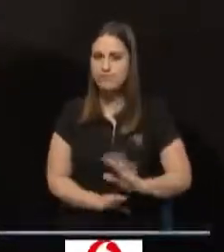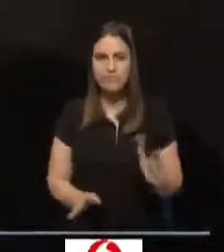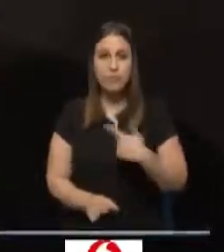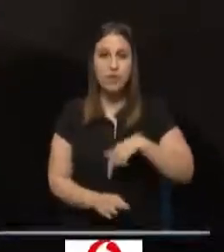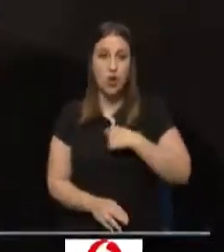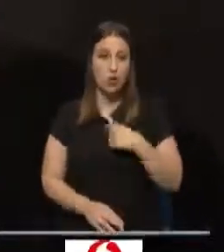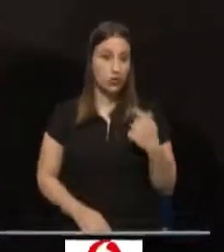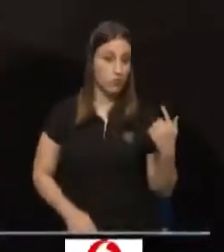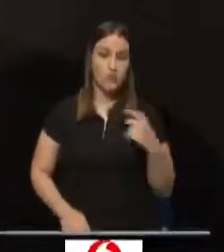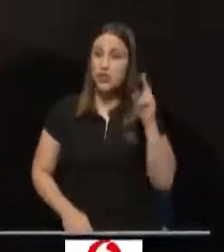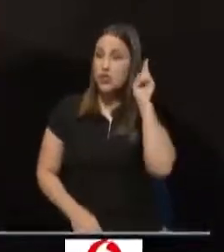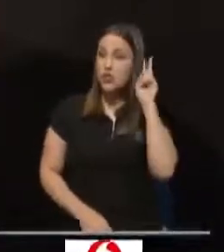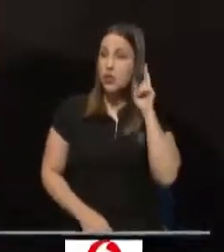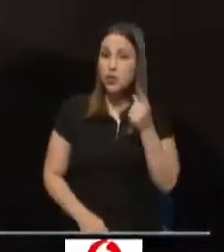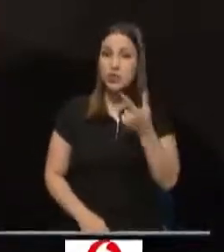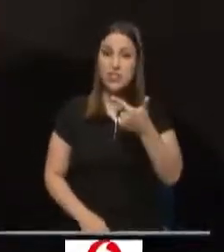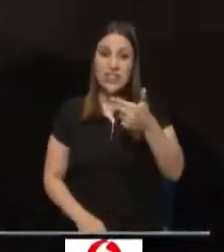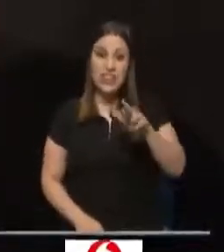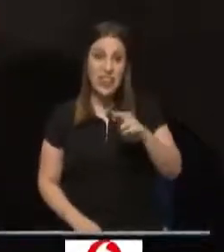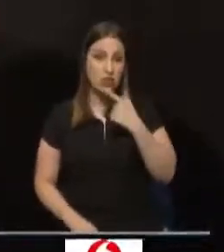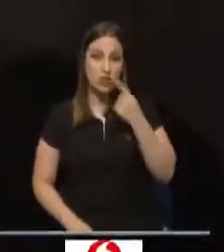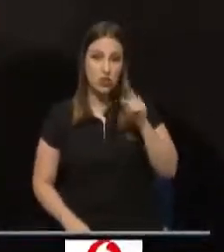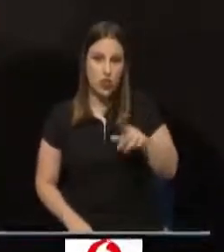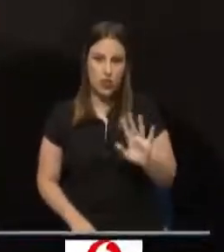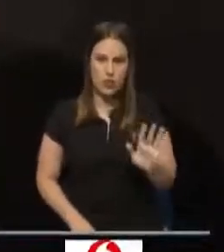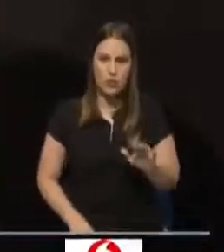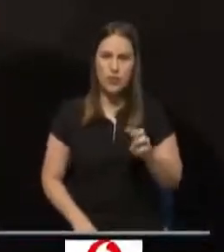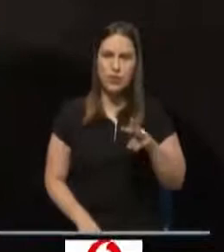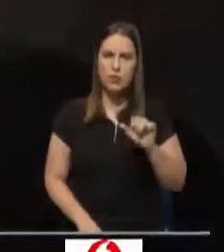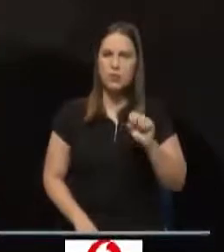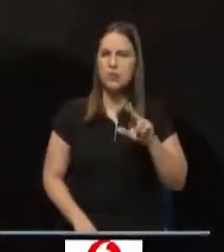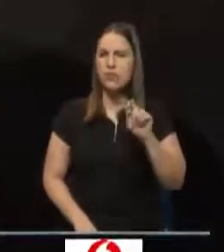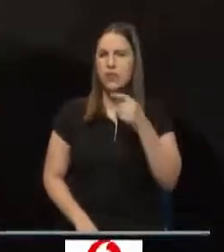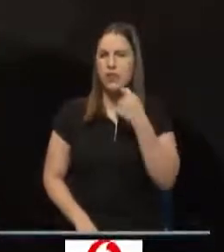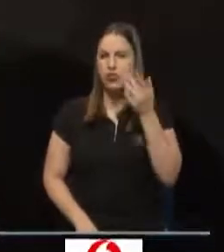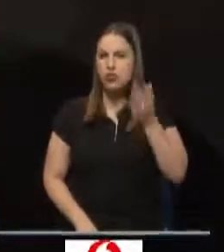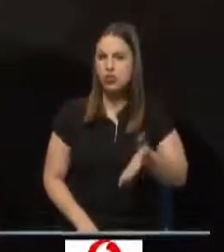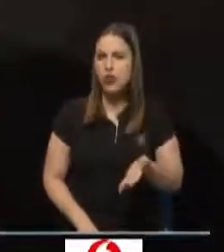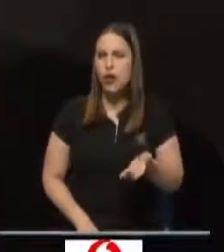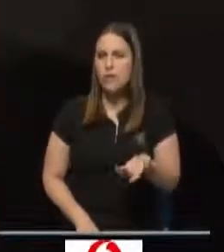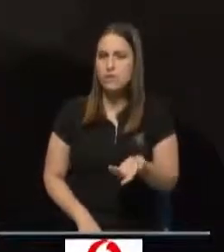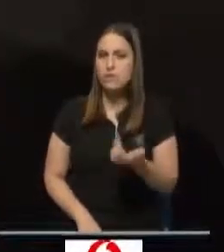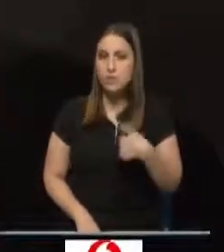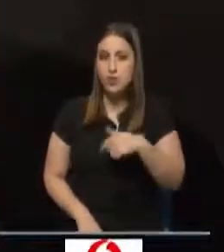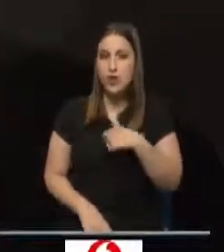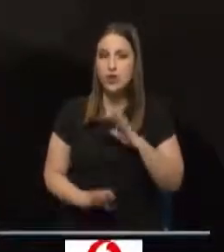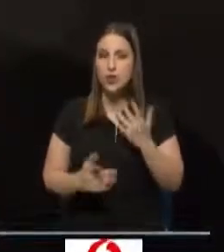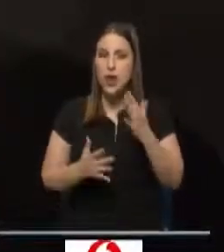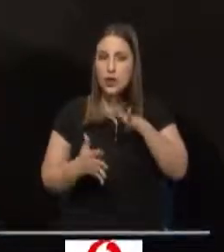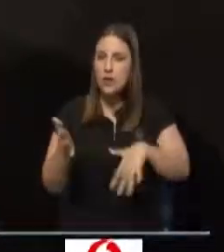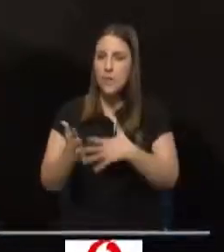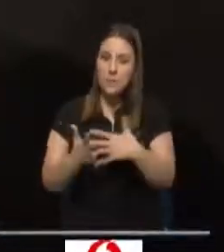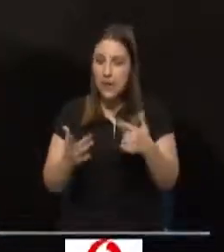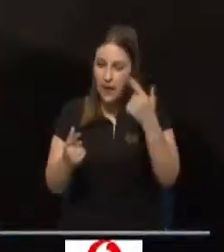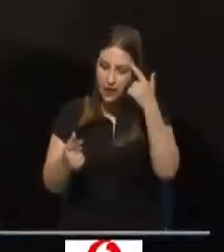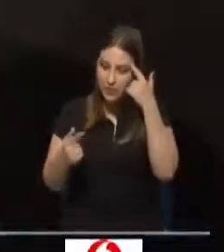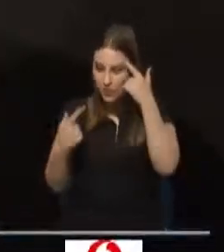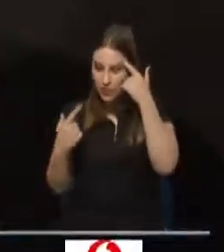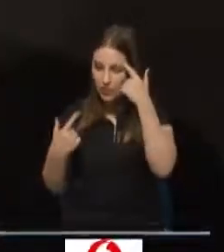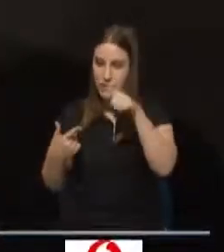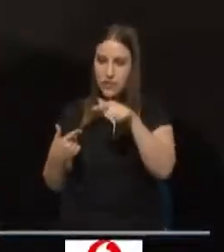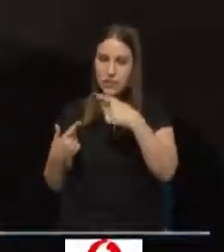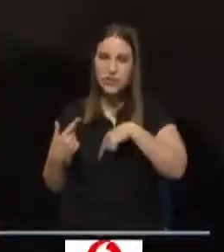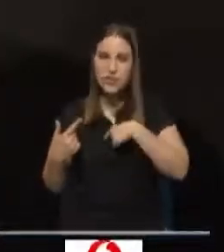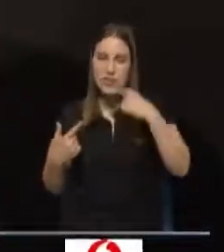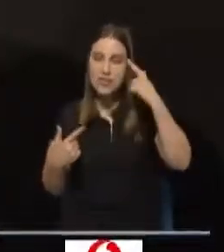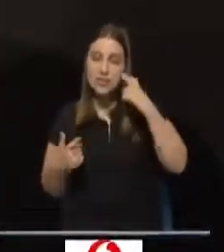visible. These are values, these are things that I'm not going to repeat because Miguel already announced them. It's a part of our